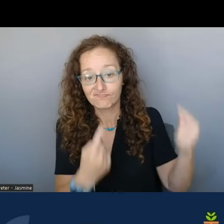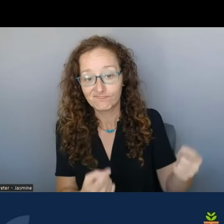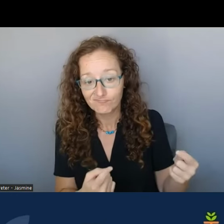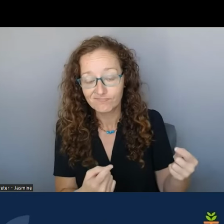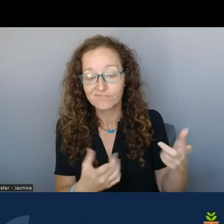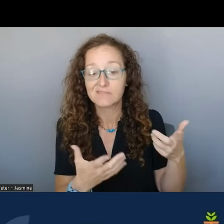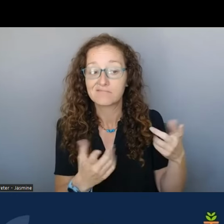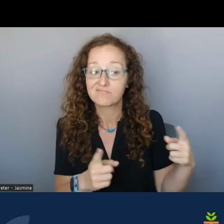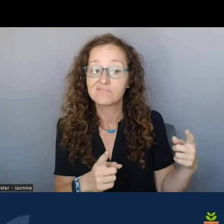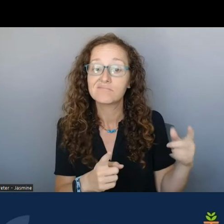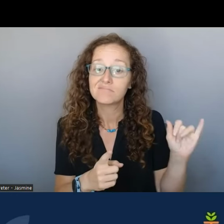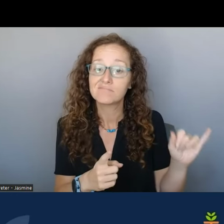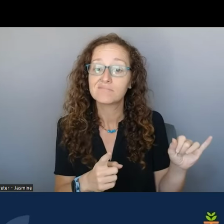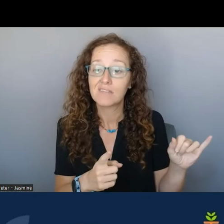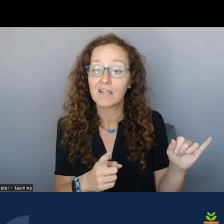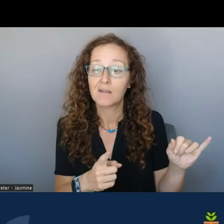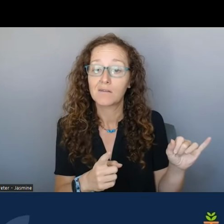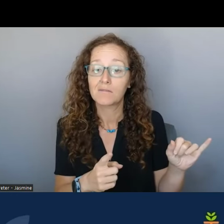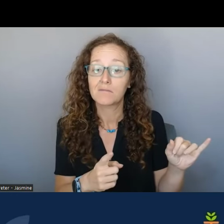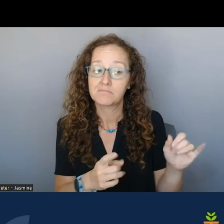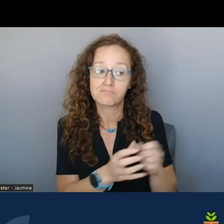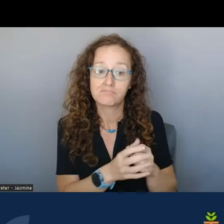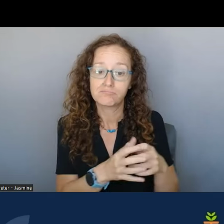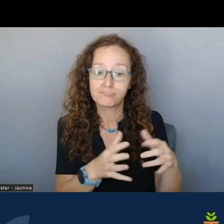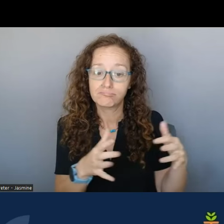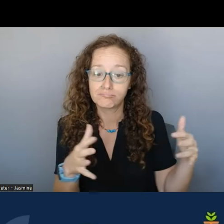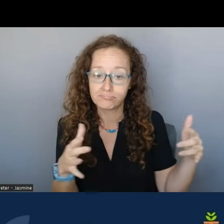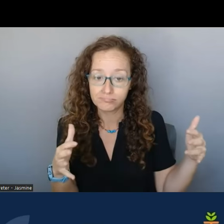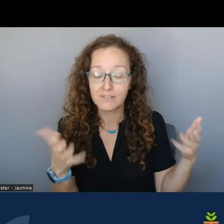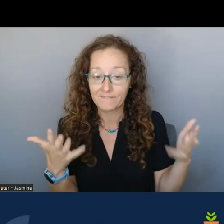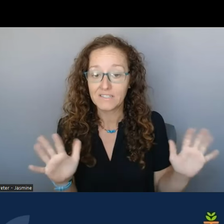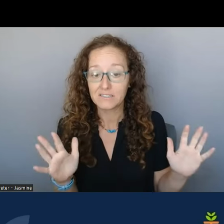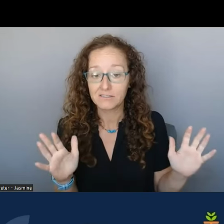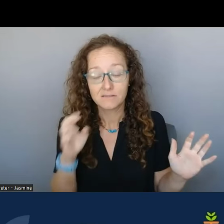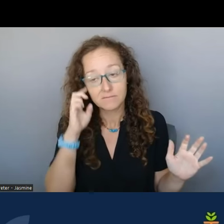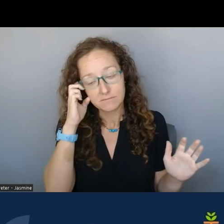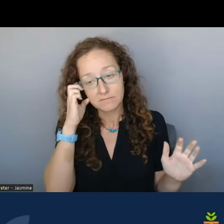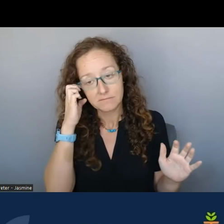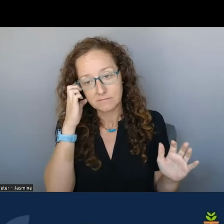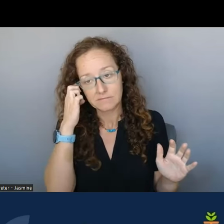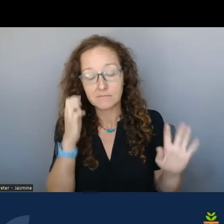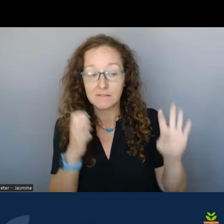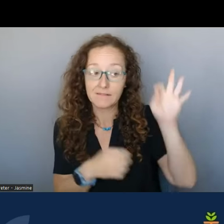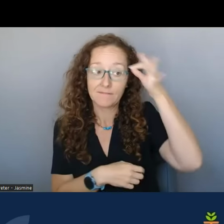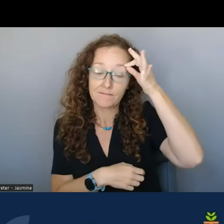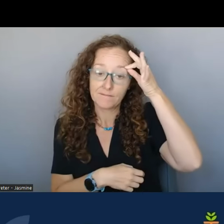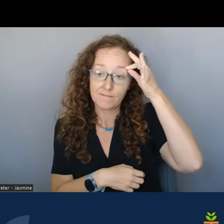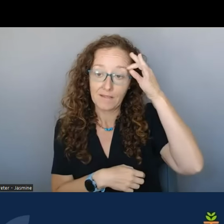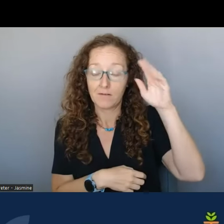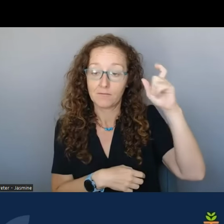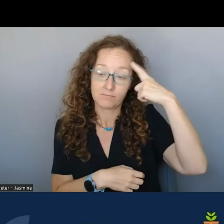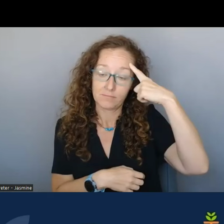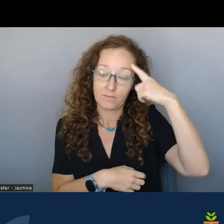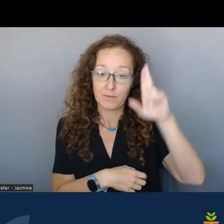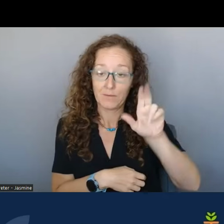expanded throughout the last few decades. It's a federal program for basically three